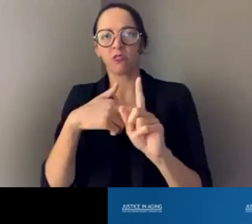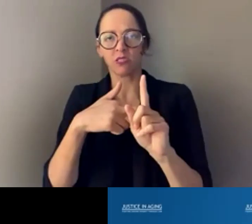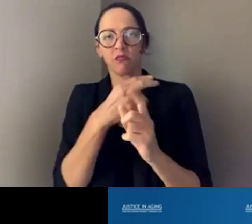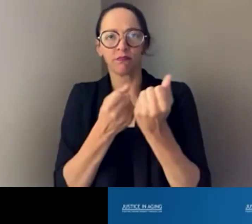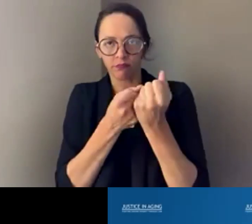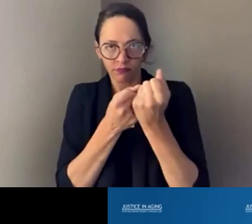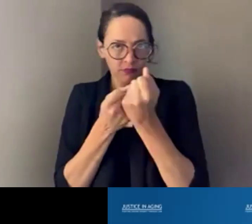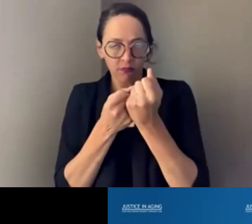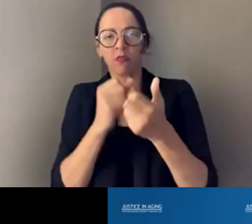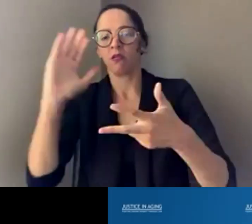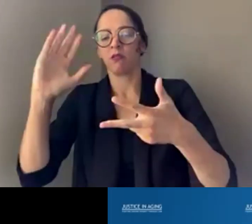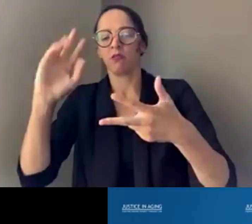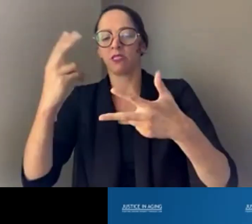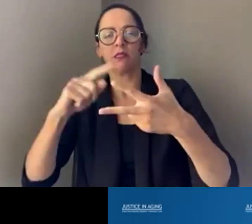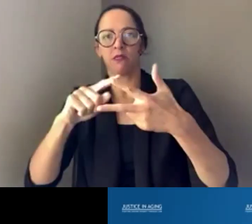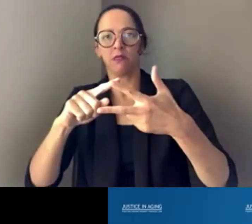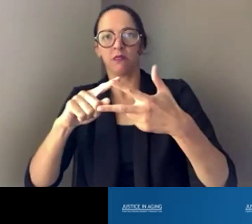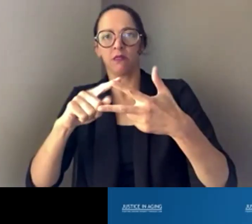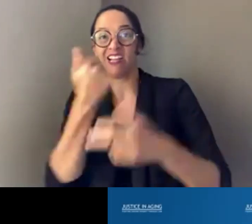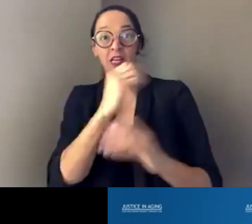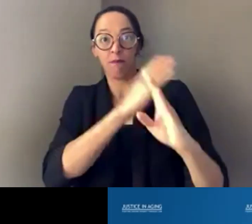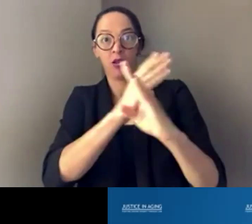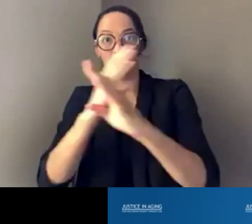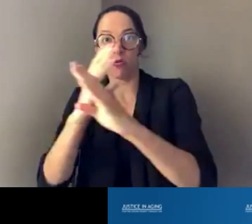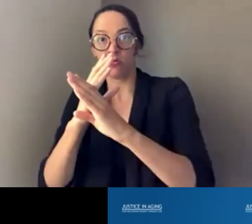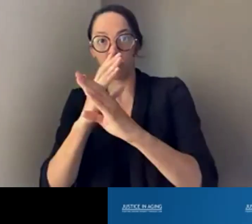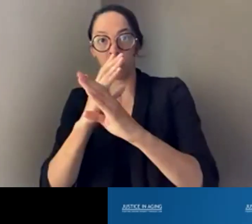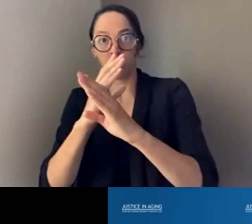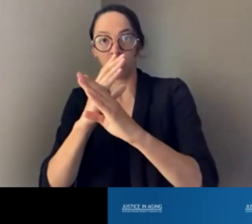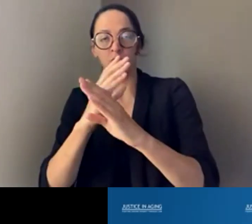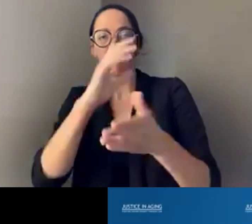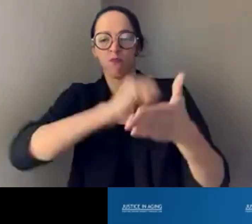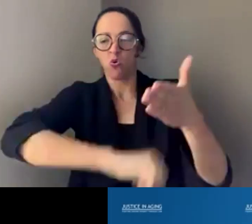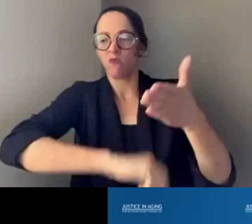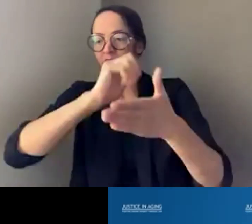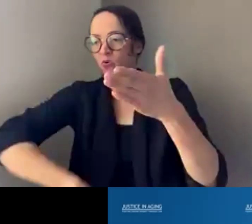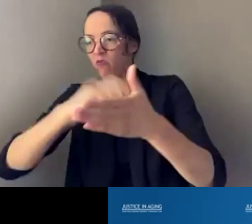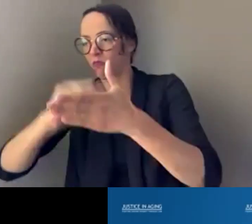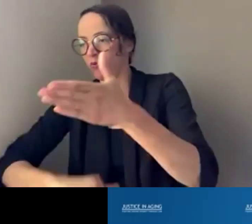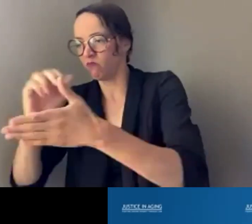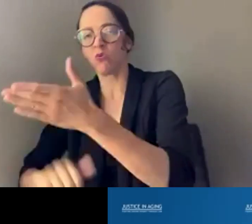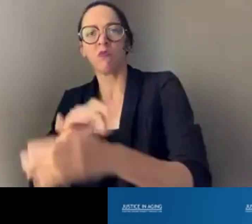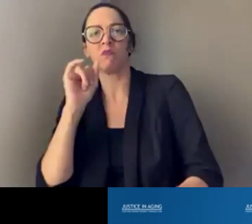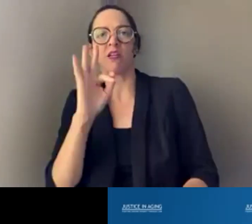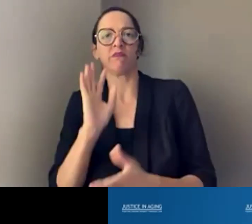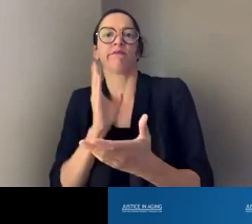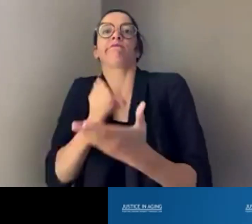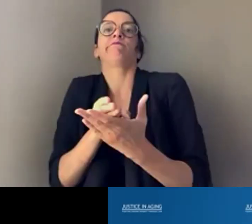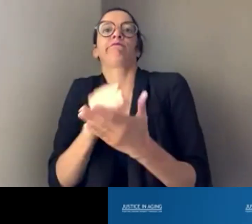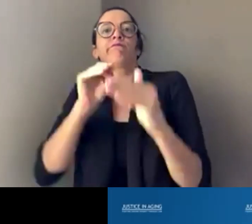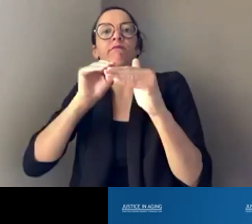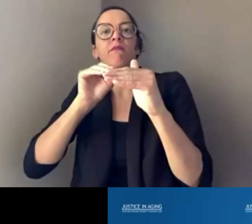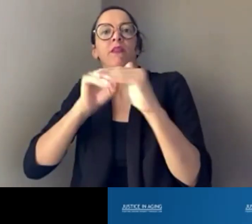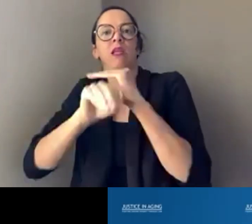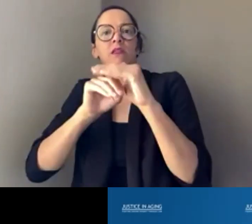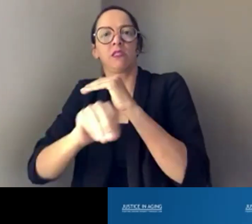remove barriers that are impeding access to housing and supports. And then the third recommendation is